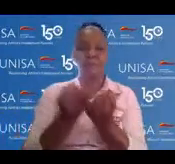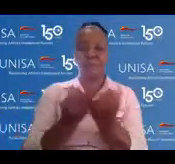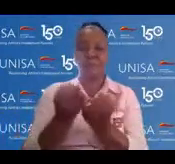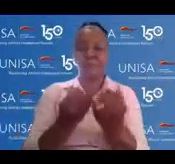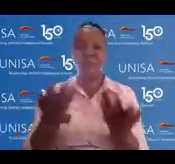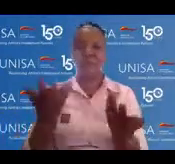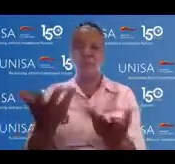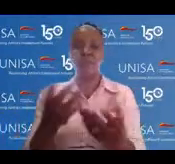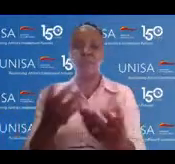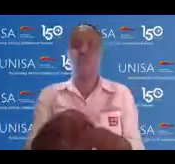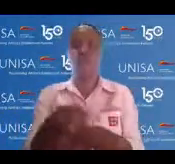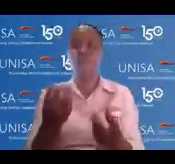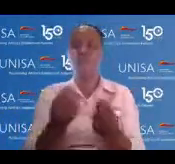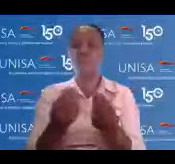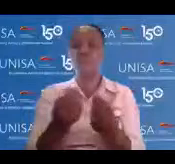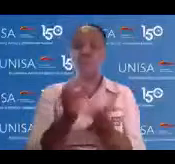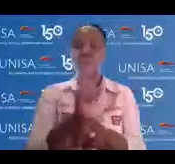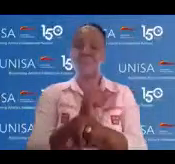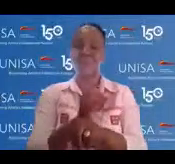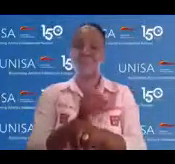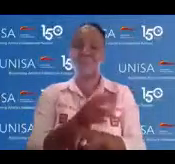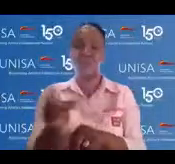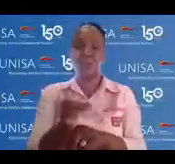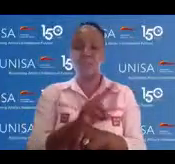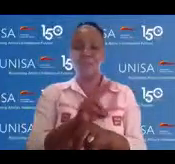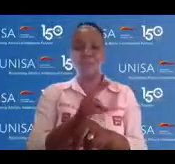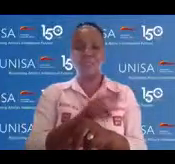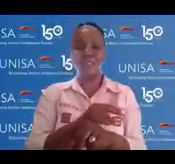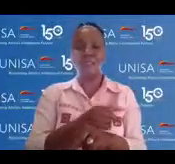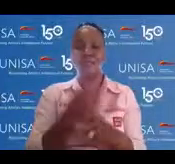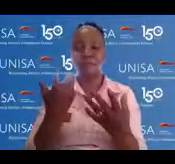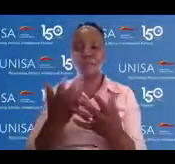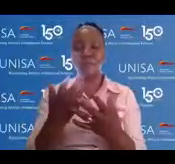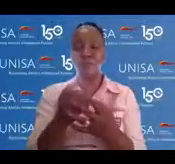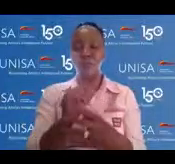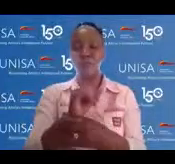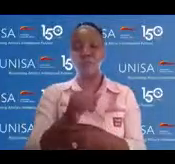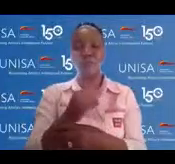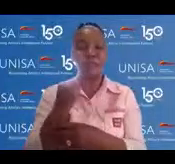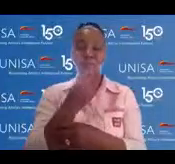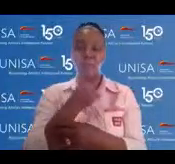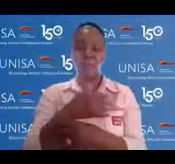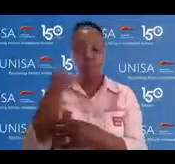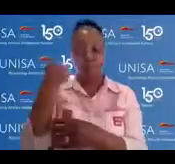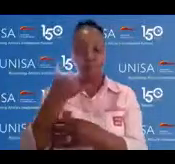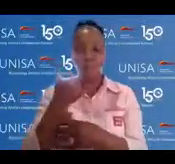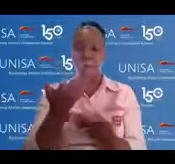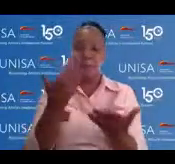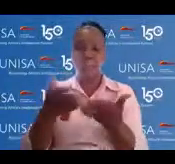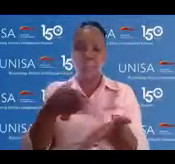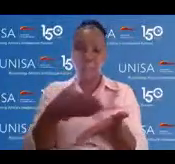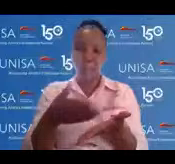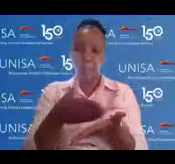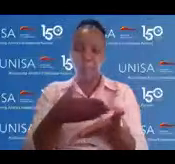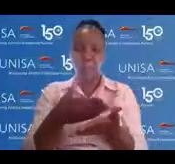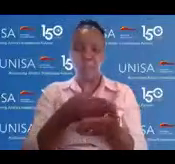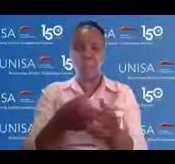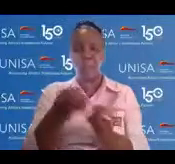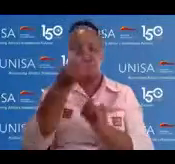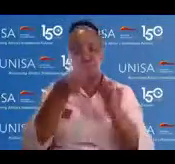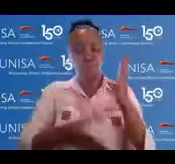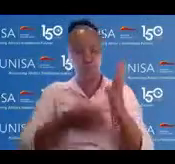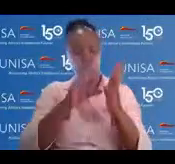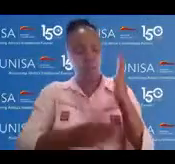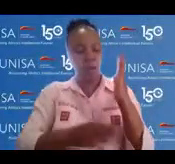and there you'll see my picture pops up. Now again, with your smartphone, it might not be there. There might be a little drop-down list where you only there be able to